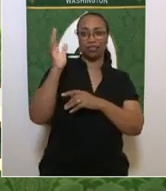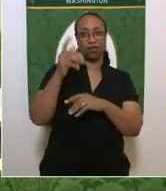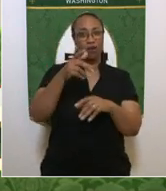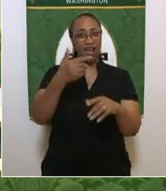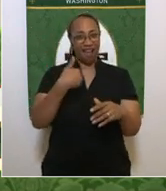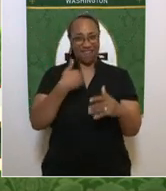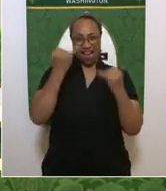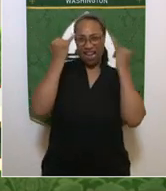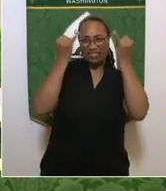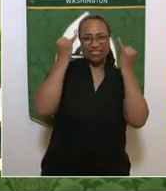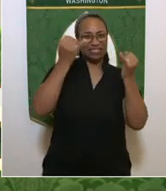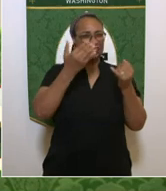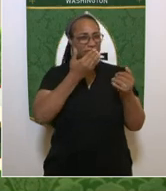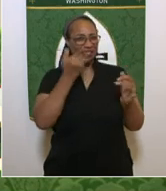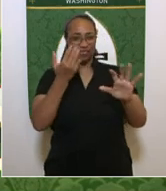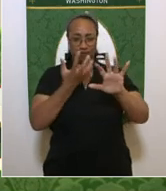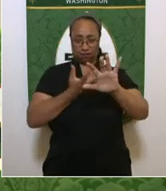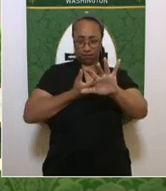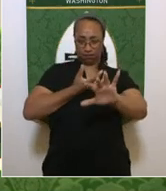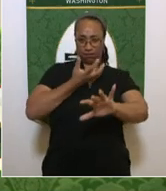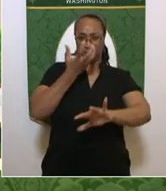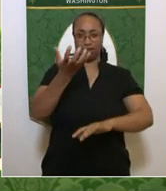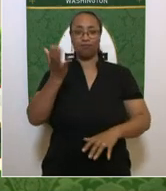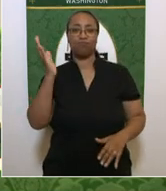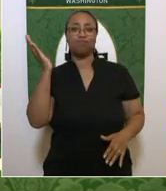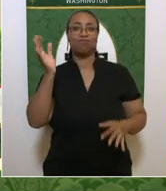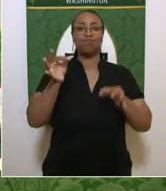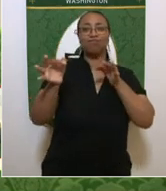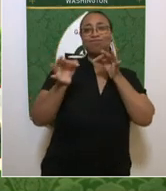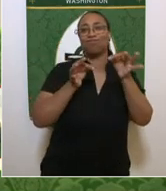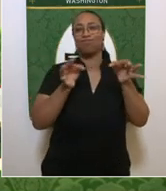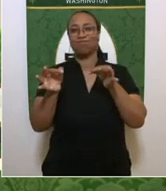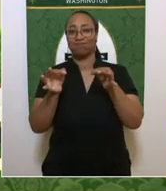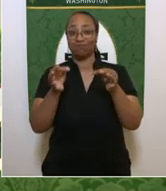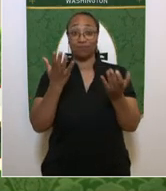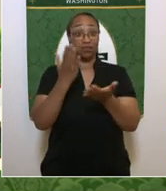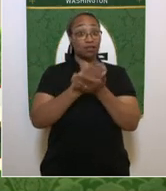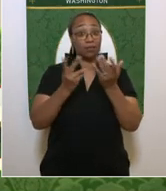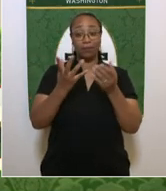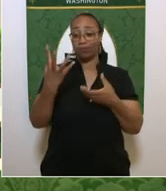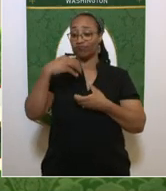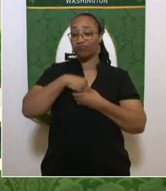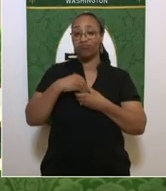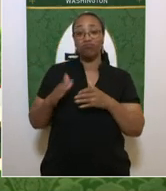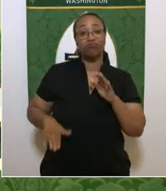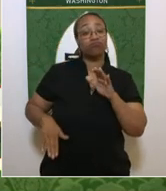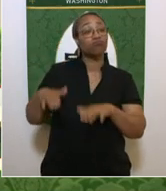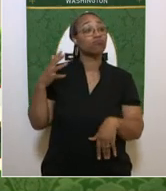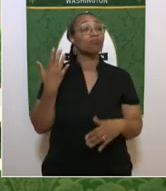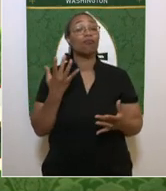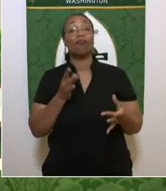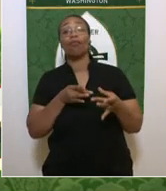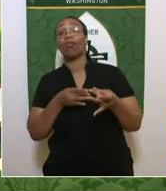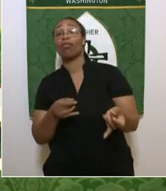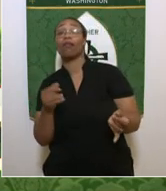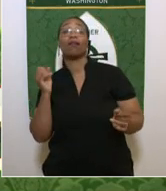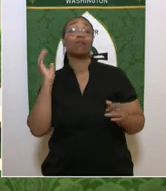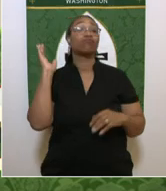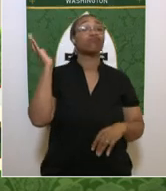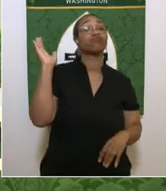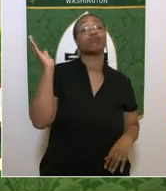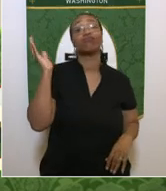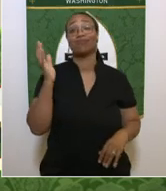to some. For others of us, we have to work really hard at preparing ourselves